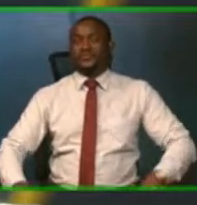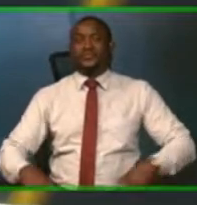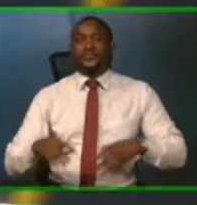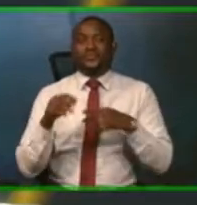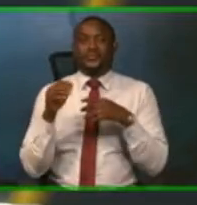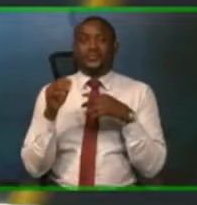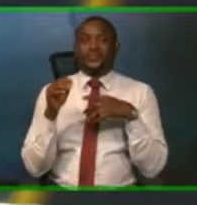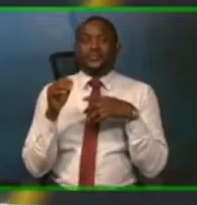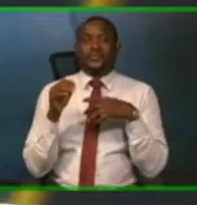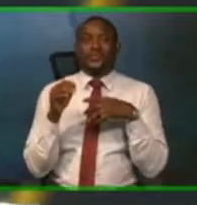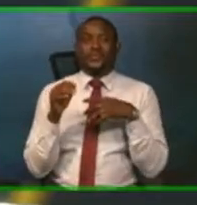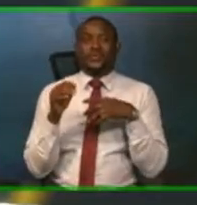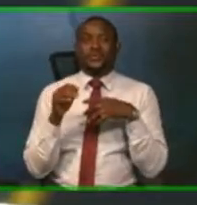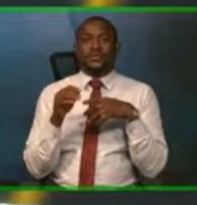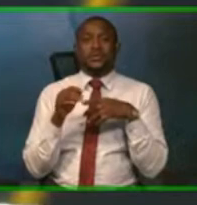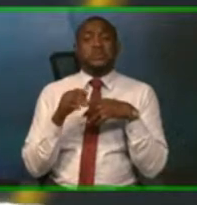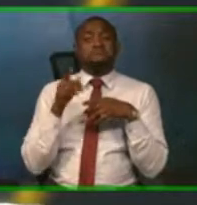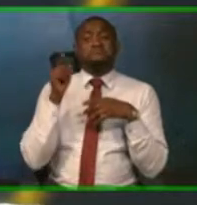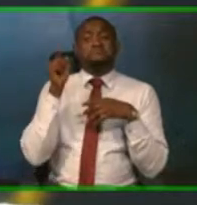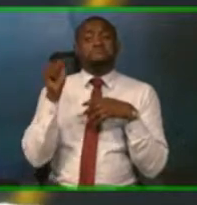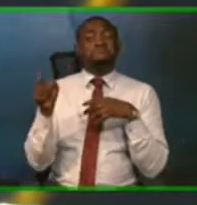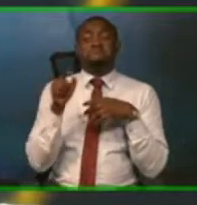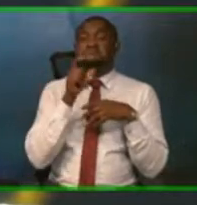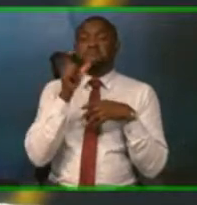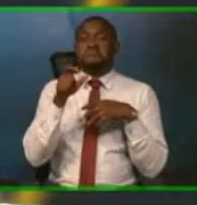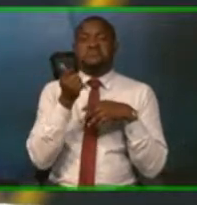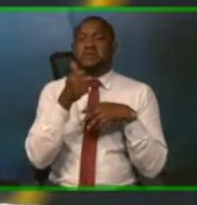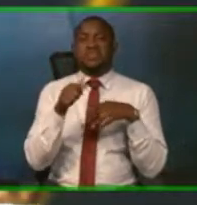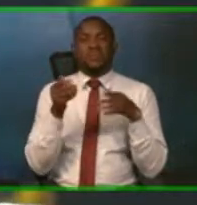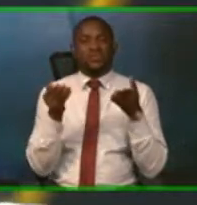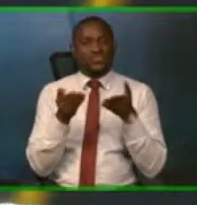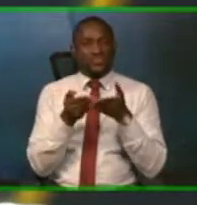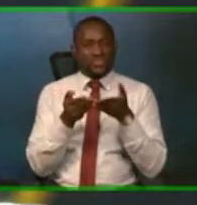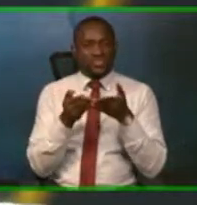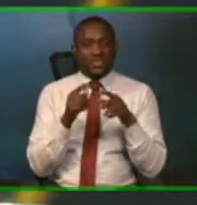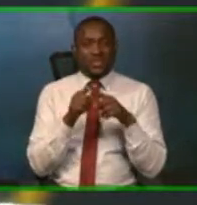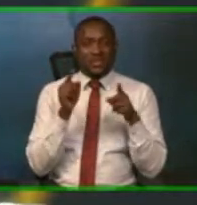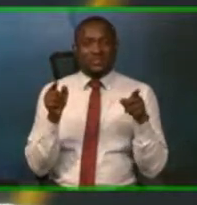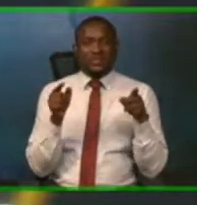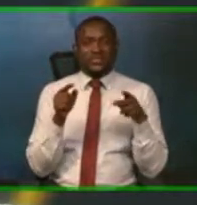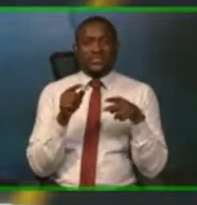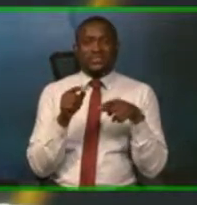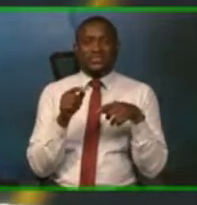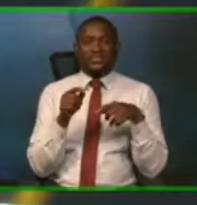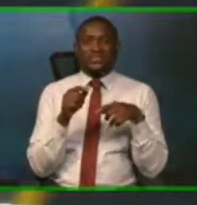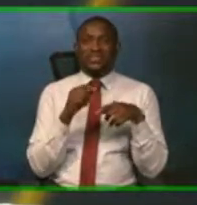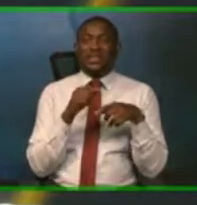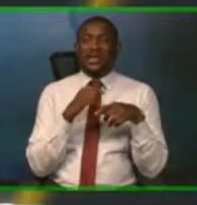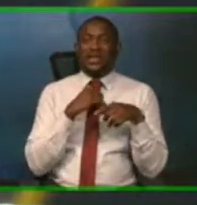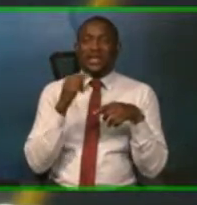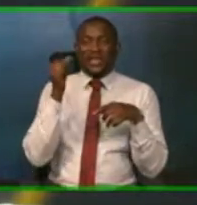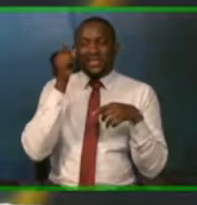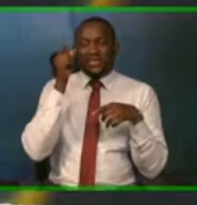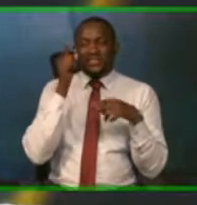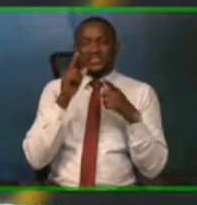He doesn't need any introduction, but I said this, I listened to